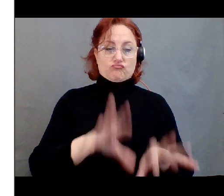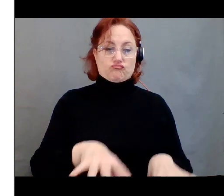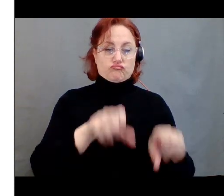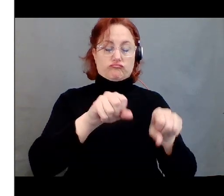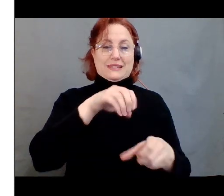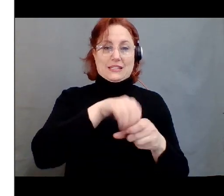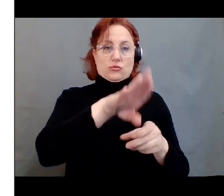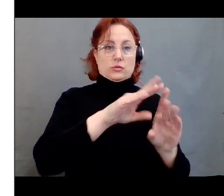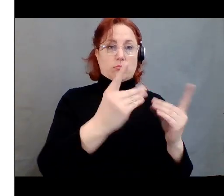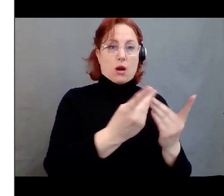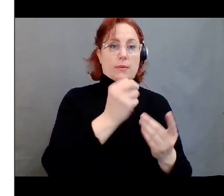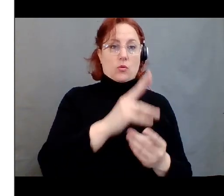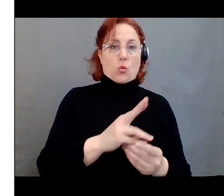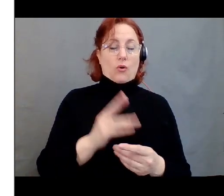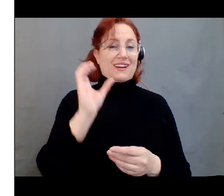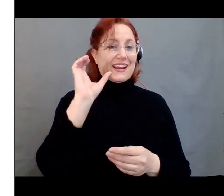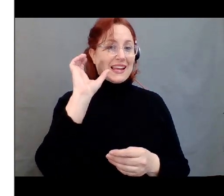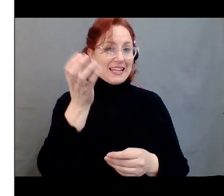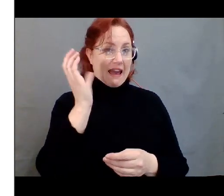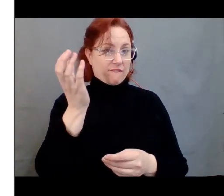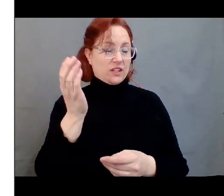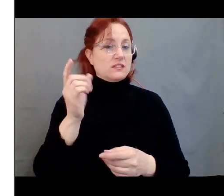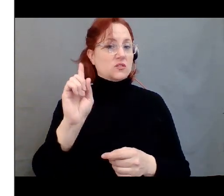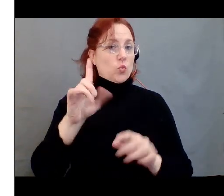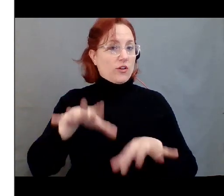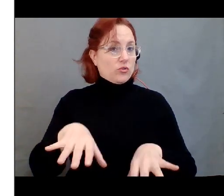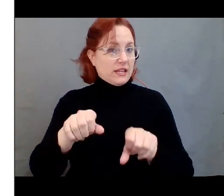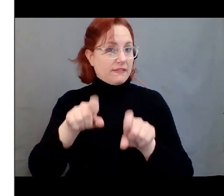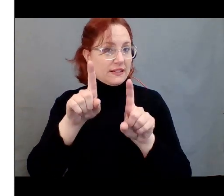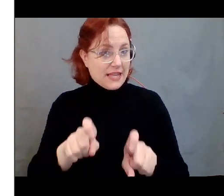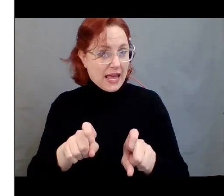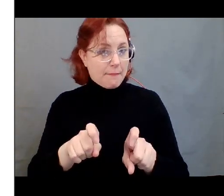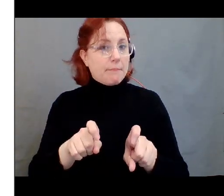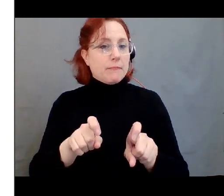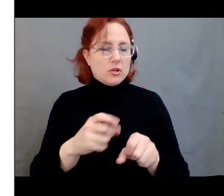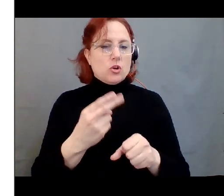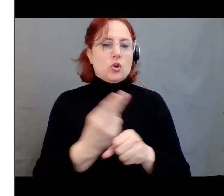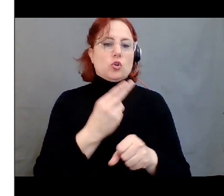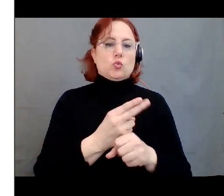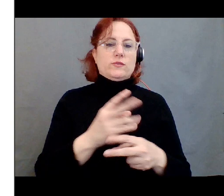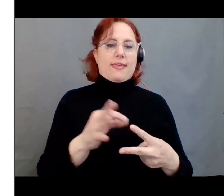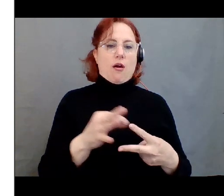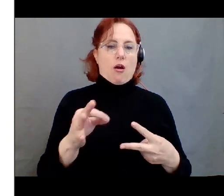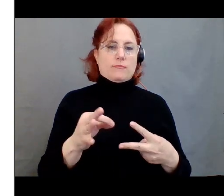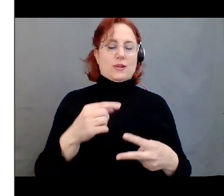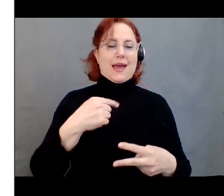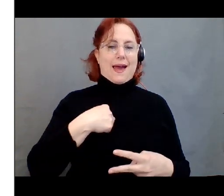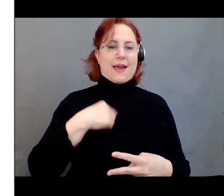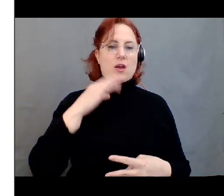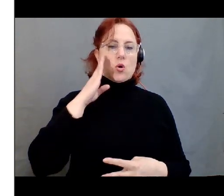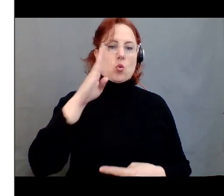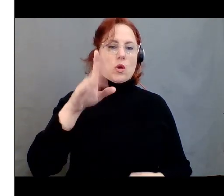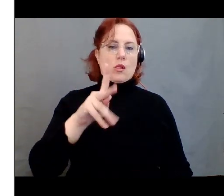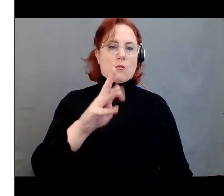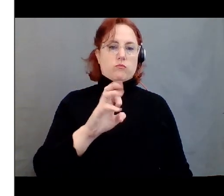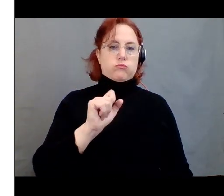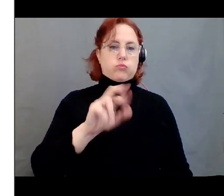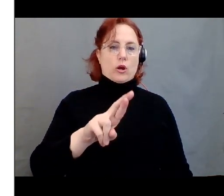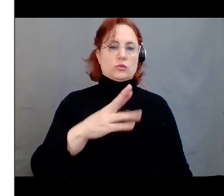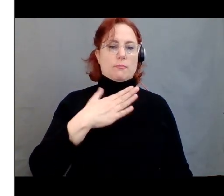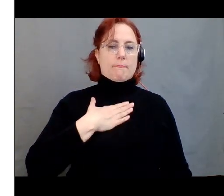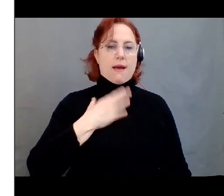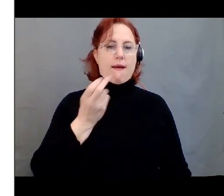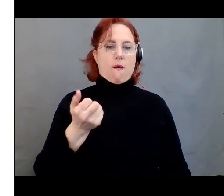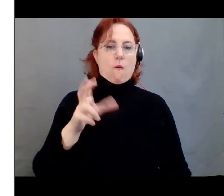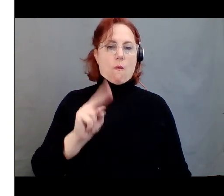indicate this by opening the drop-down menu and choosing I will proctor my own exams. Hit Confirm to submit your